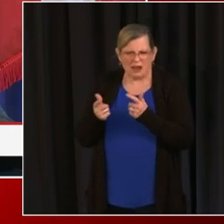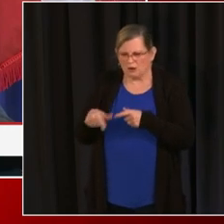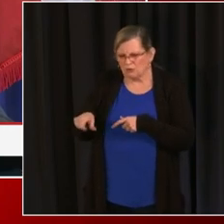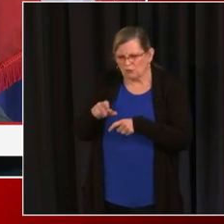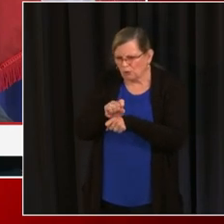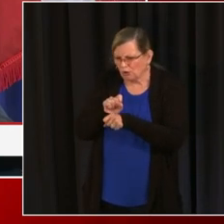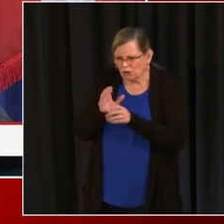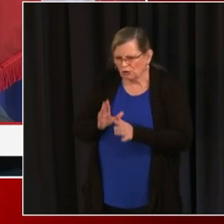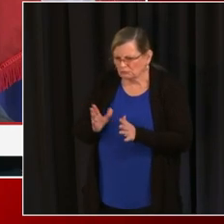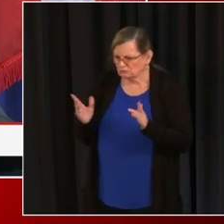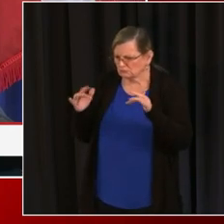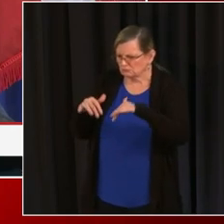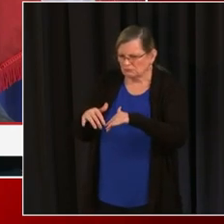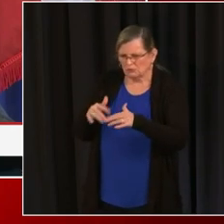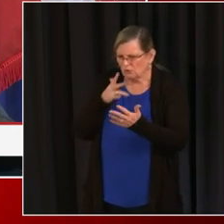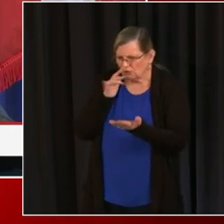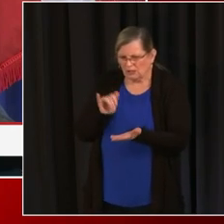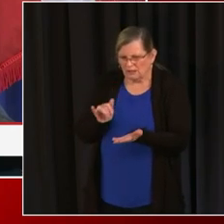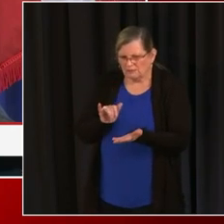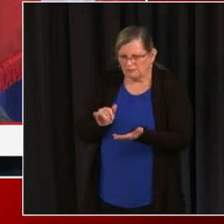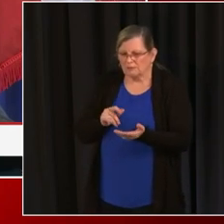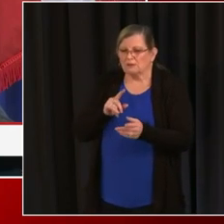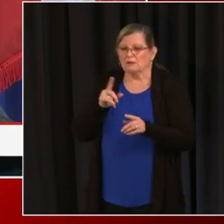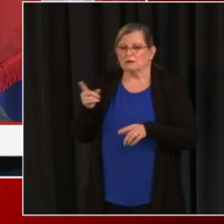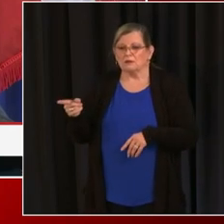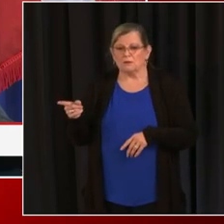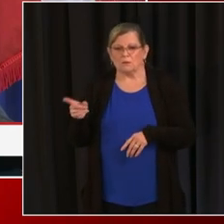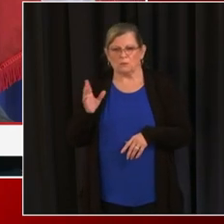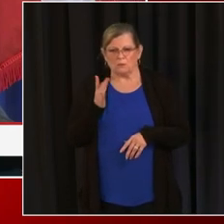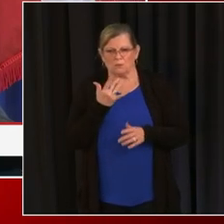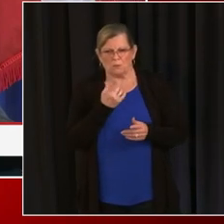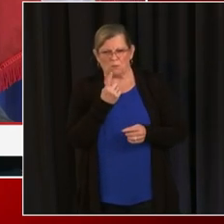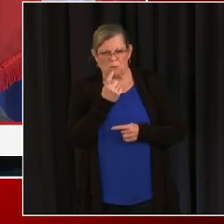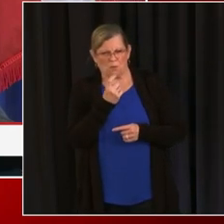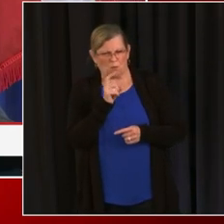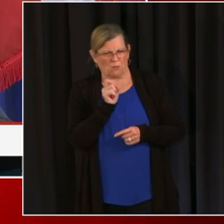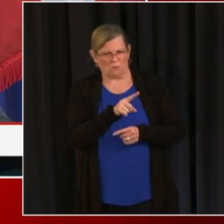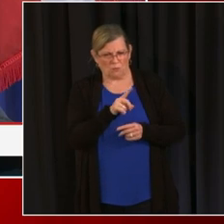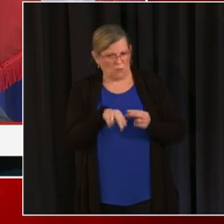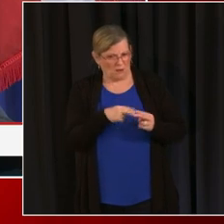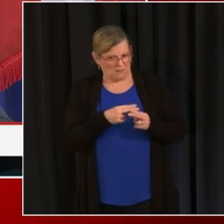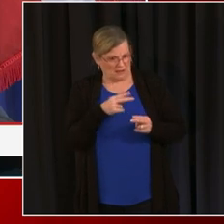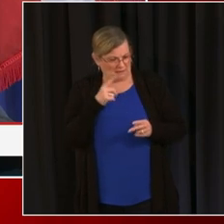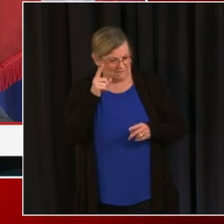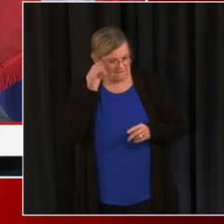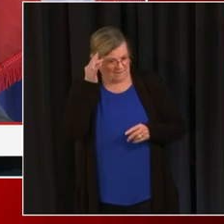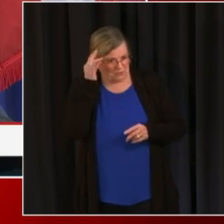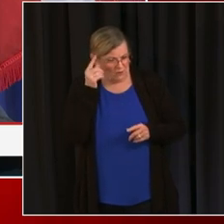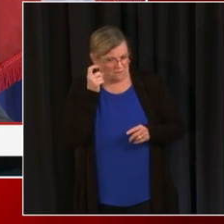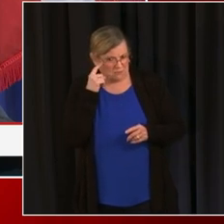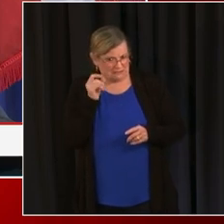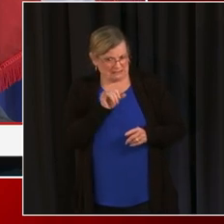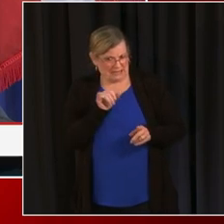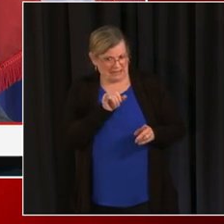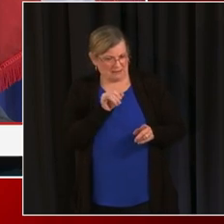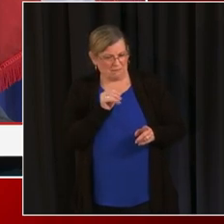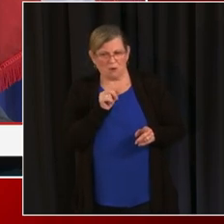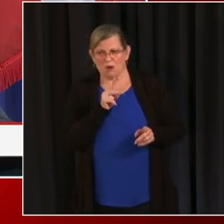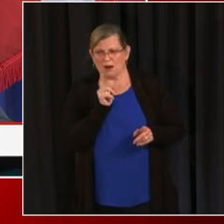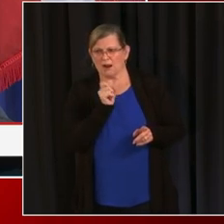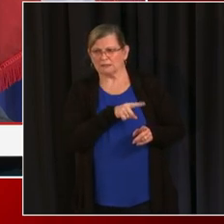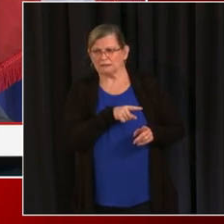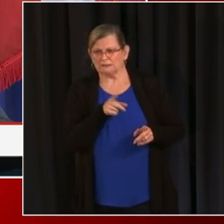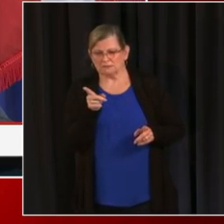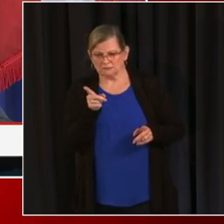and the like? So I think I answered your question. Would you like to see the same path, the same trajectory of the